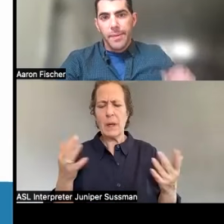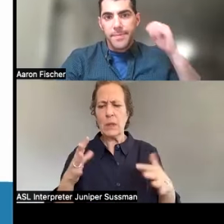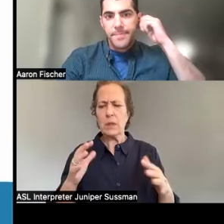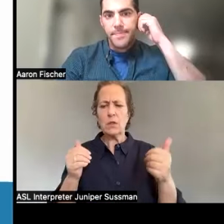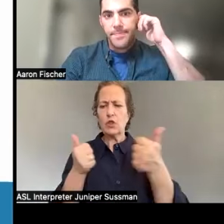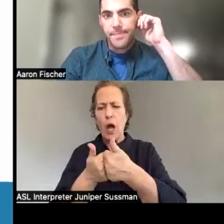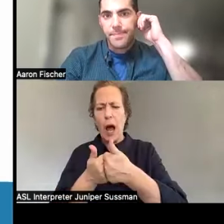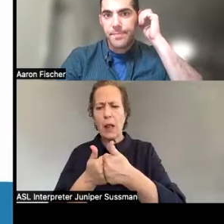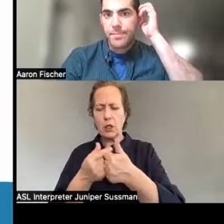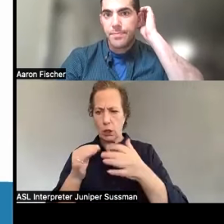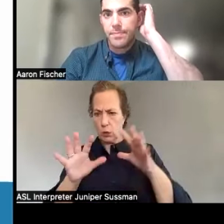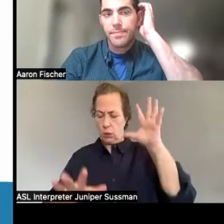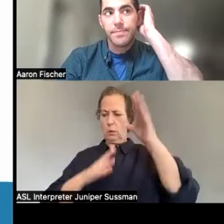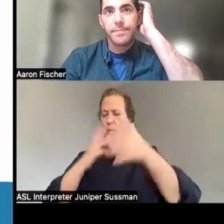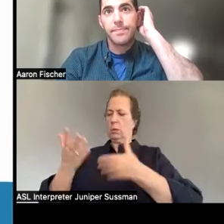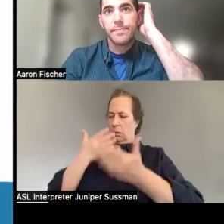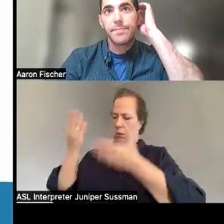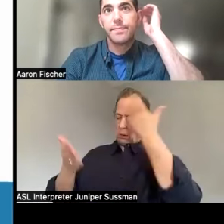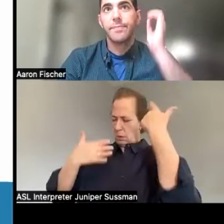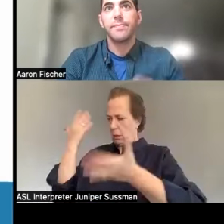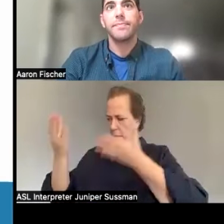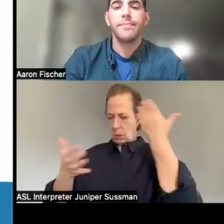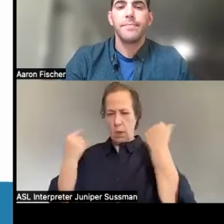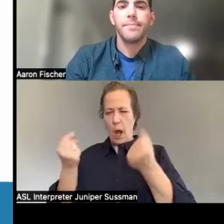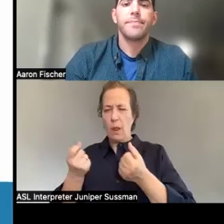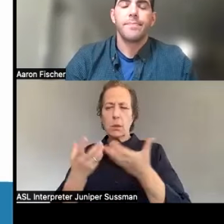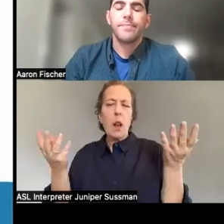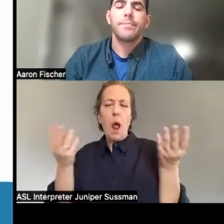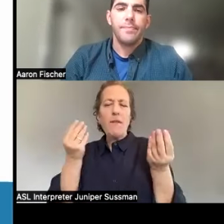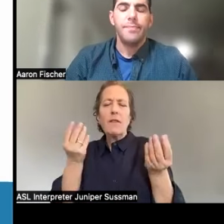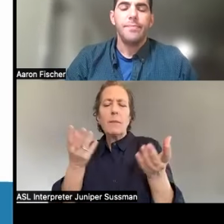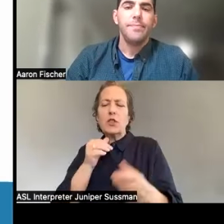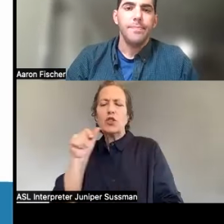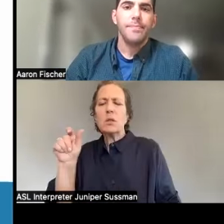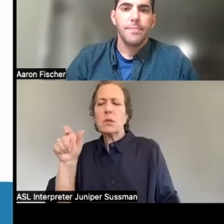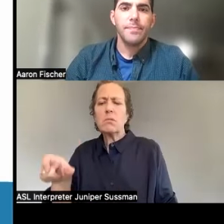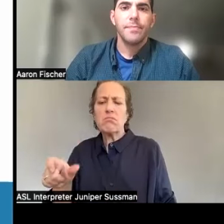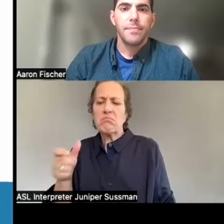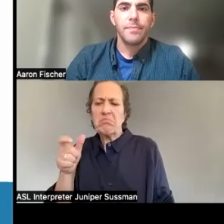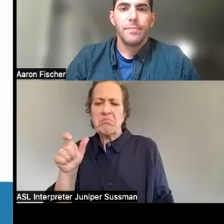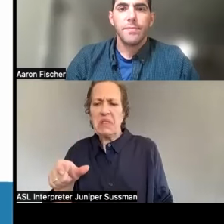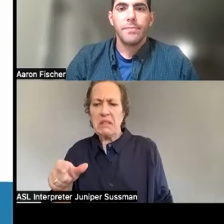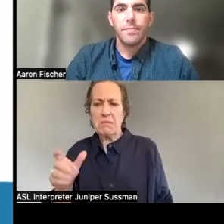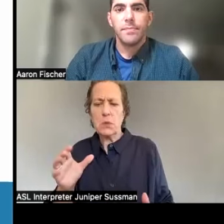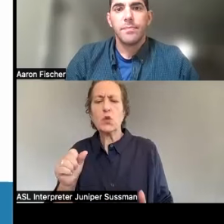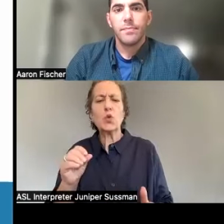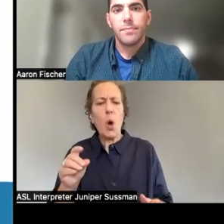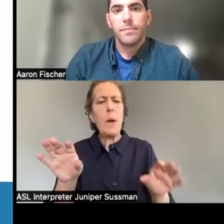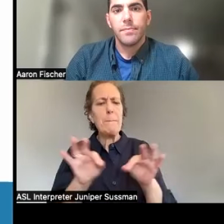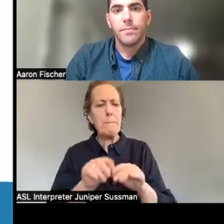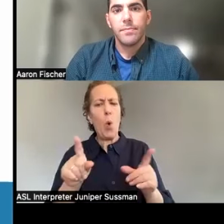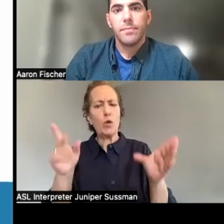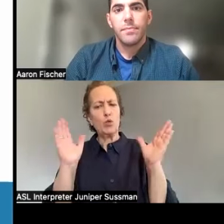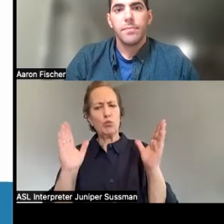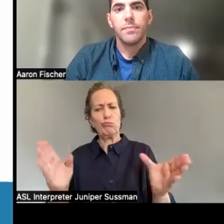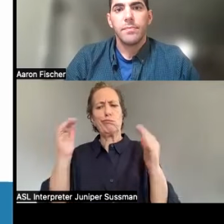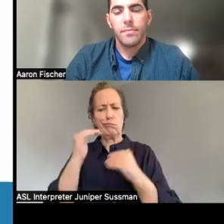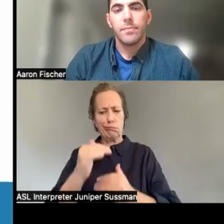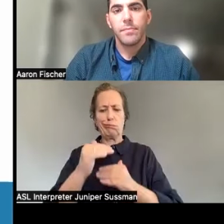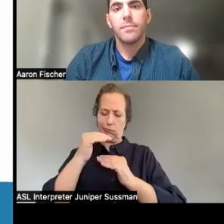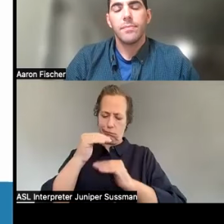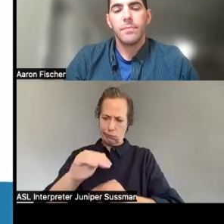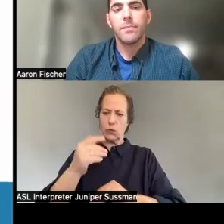that and often provided a lot of information that was not necessary. So really keep it narrow in scope to what is